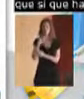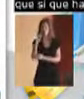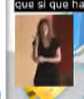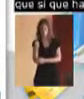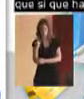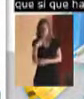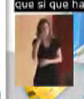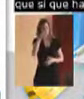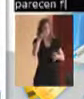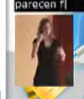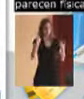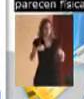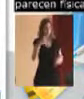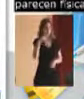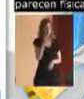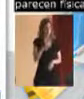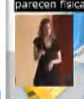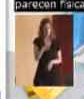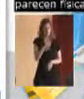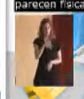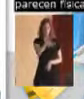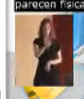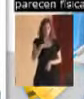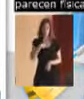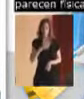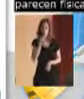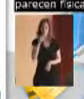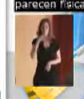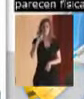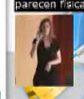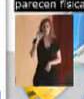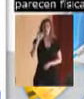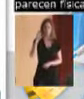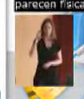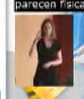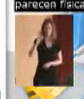I need to comment that there's other products which are physically